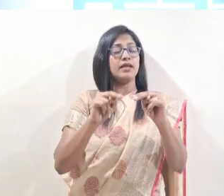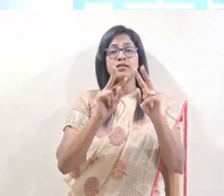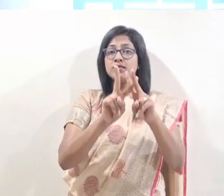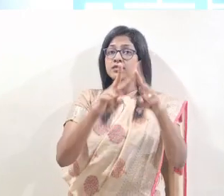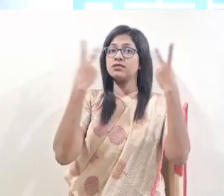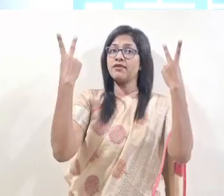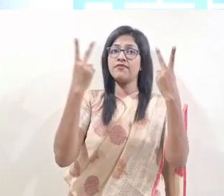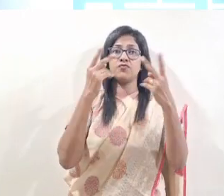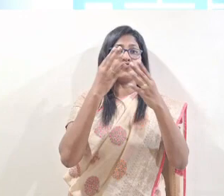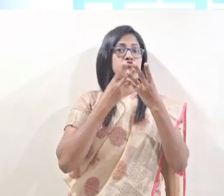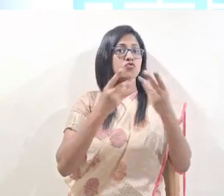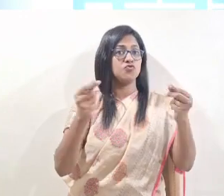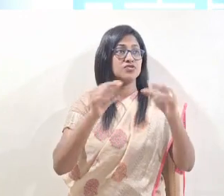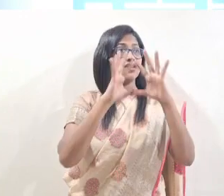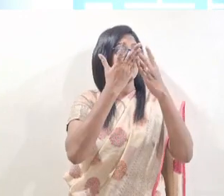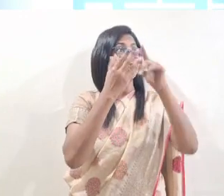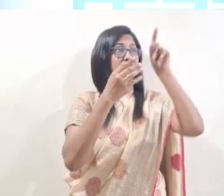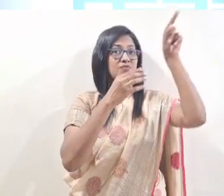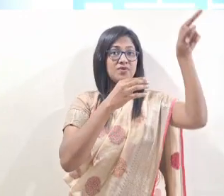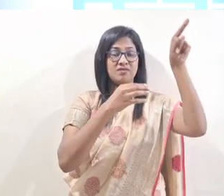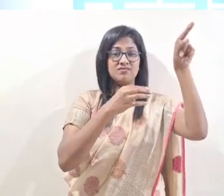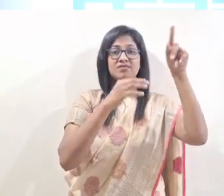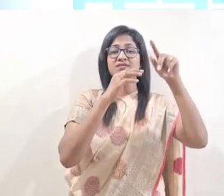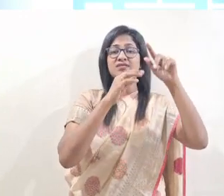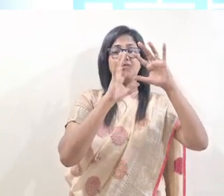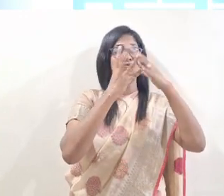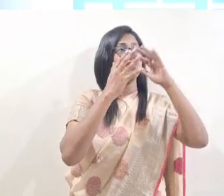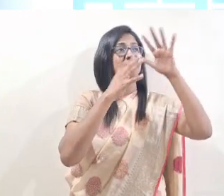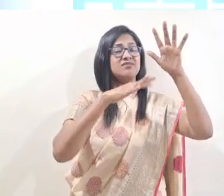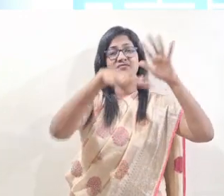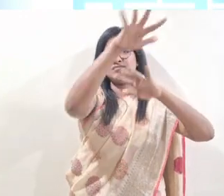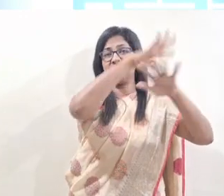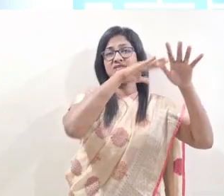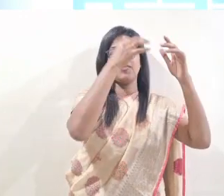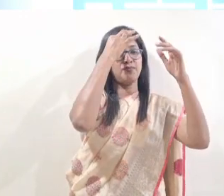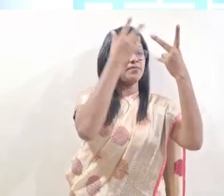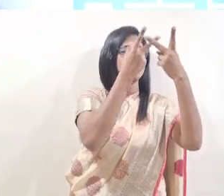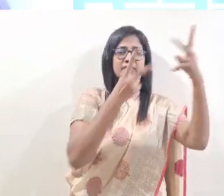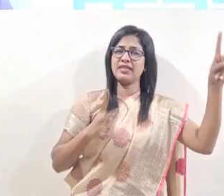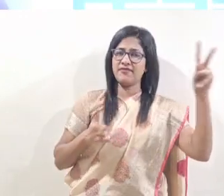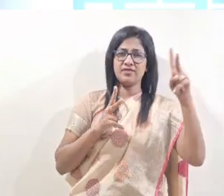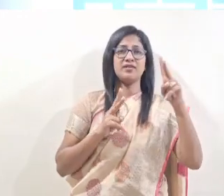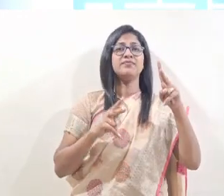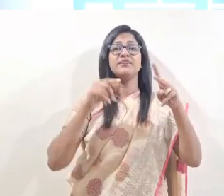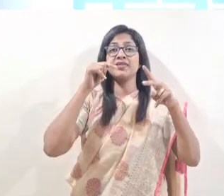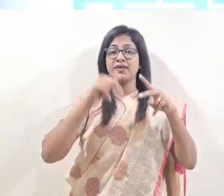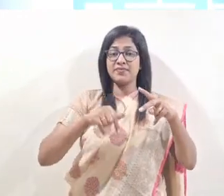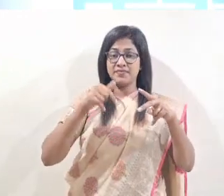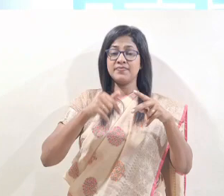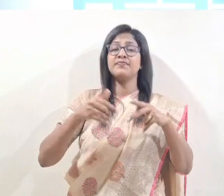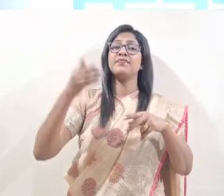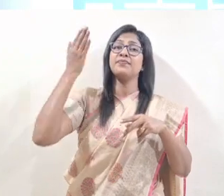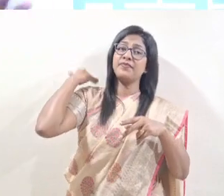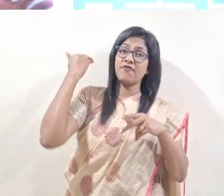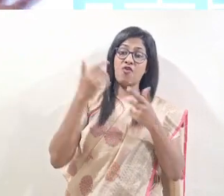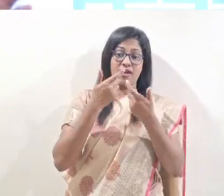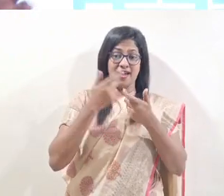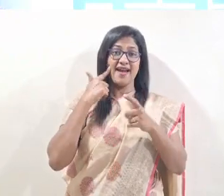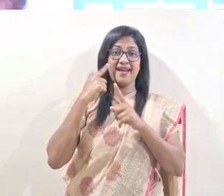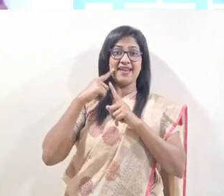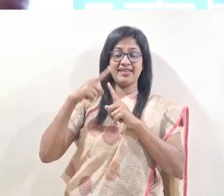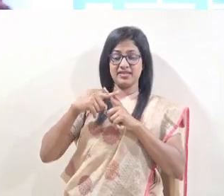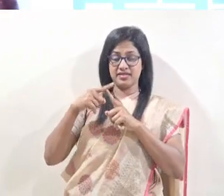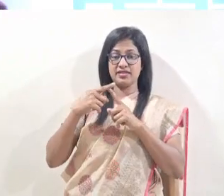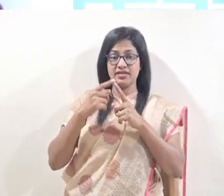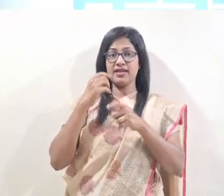problem being faced outside India purely because of the scale. Okay. And when we did this conference, of course, that was